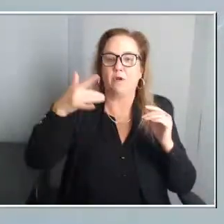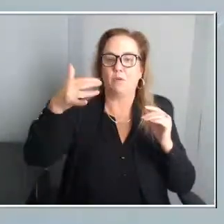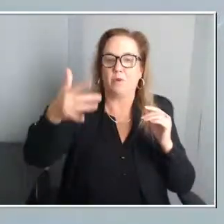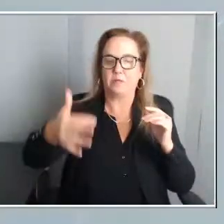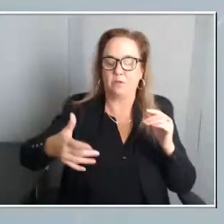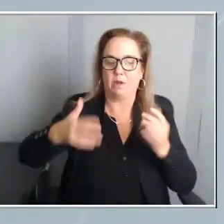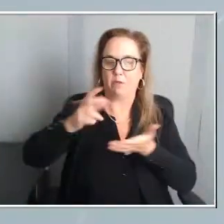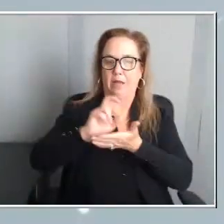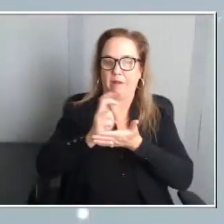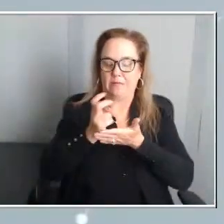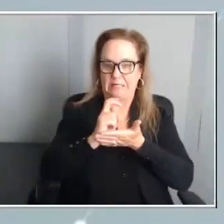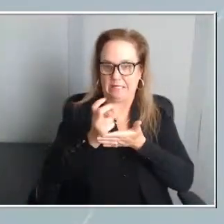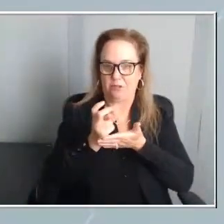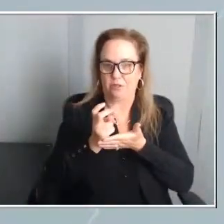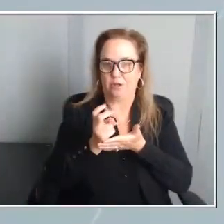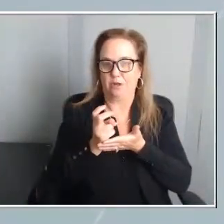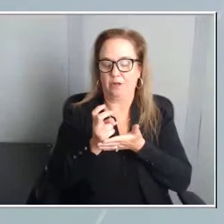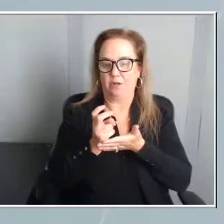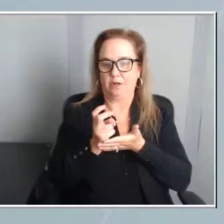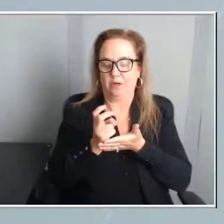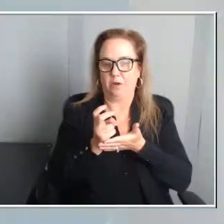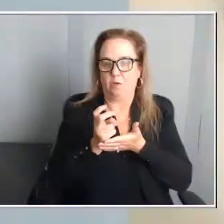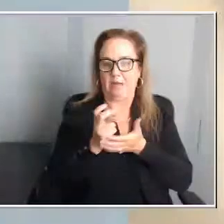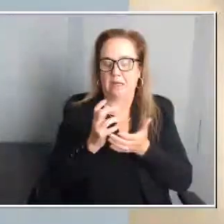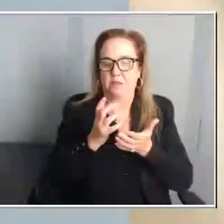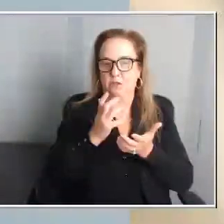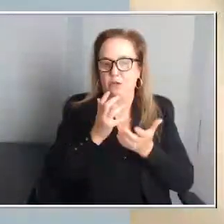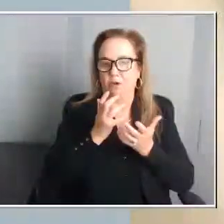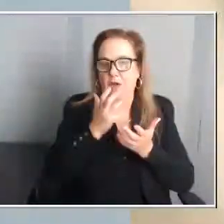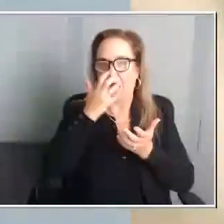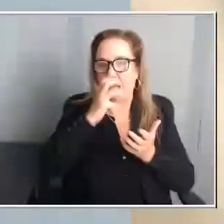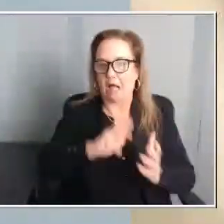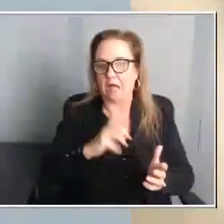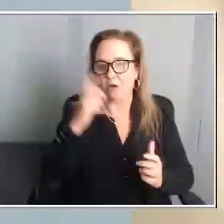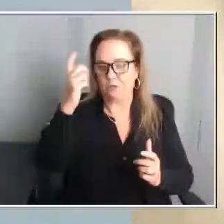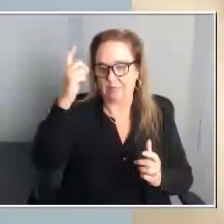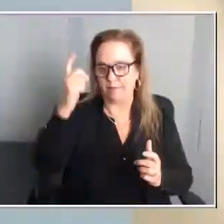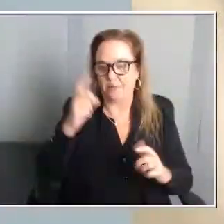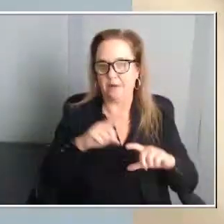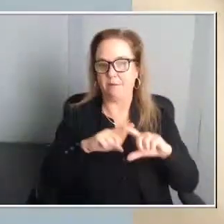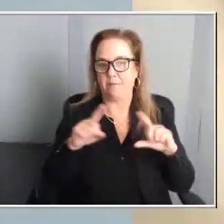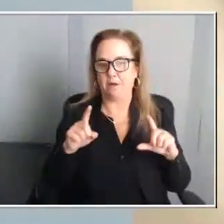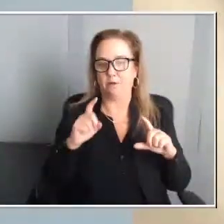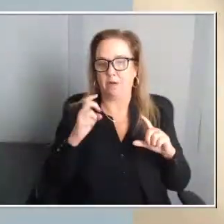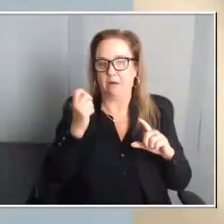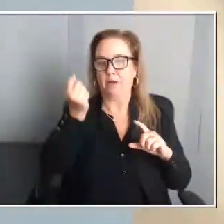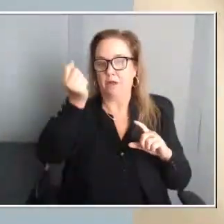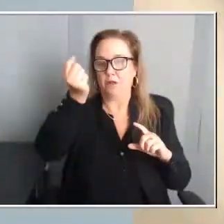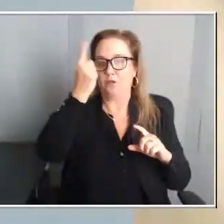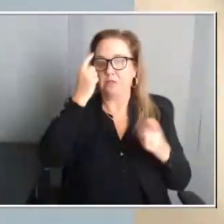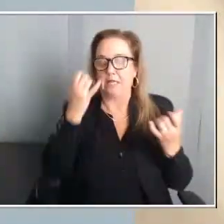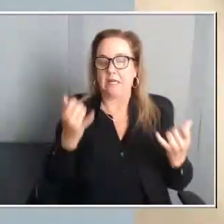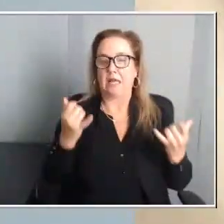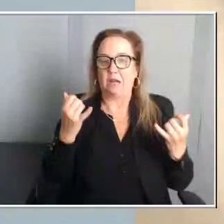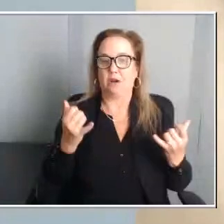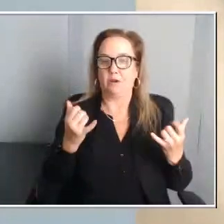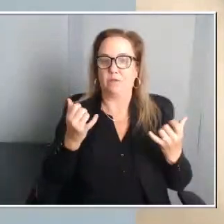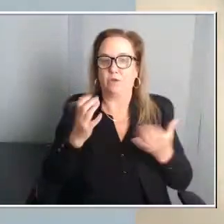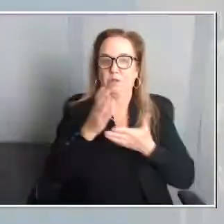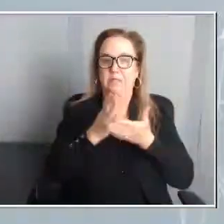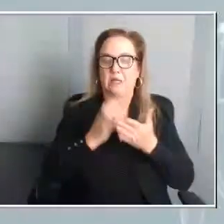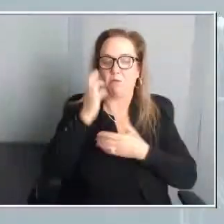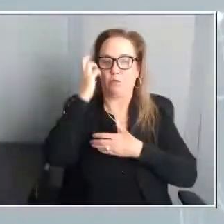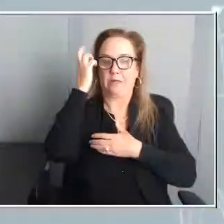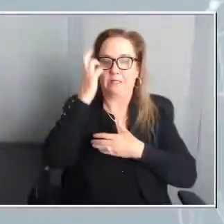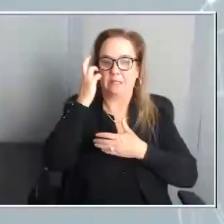and we thought we got overheated or something like that. But what we've come to realize is that for some reason, whenever he gets